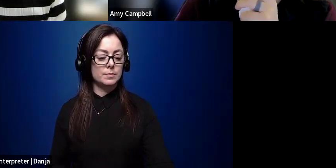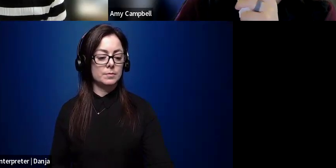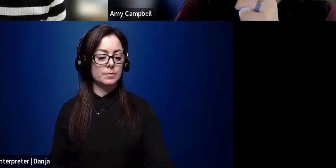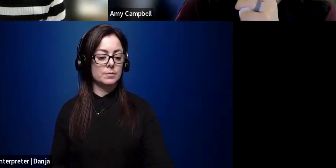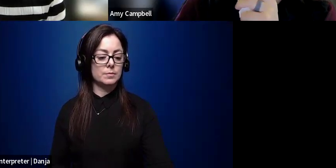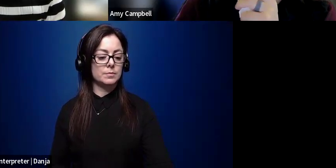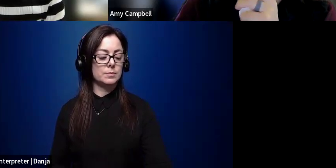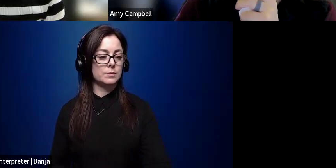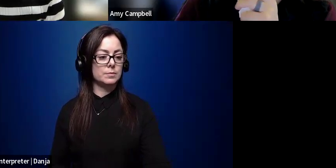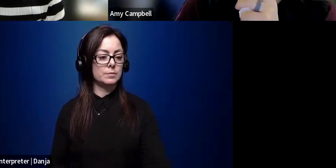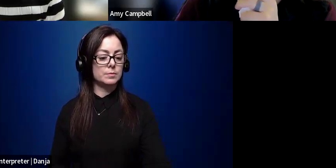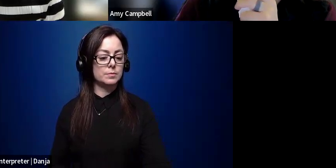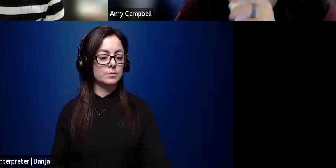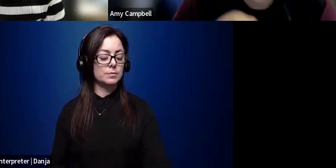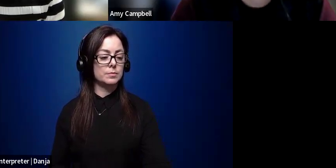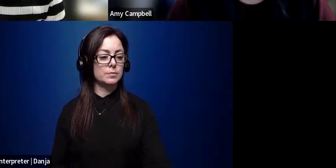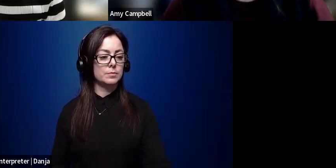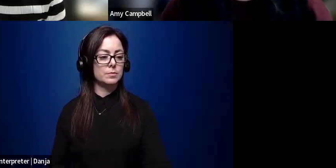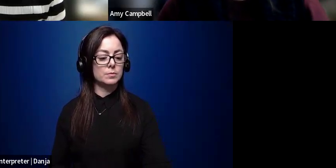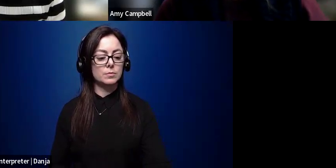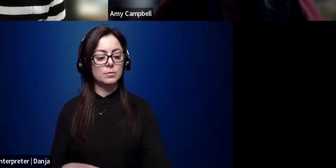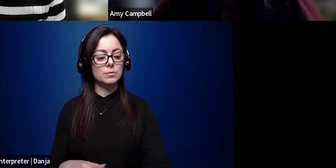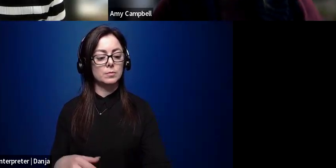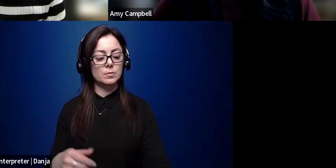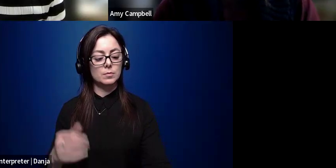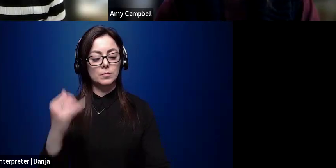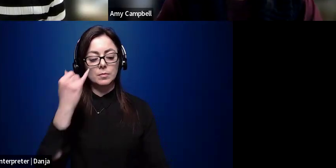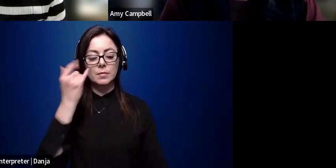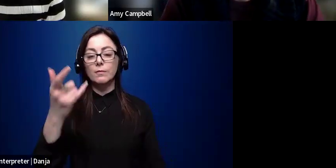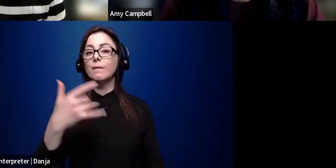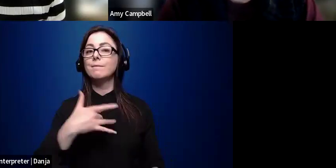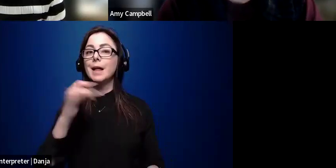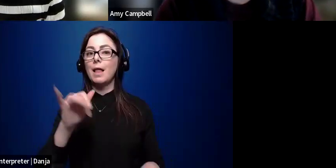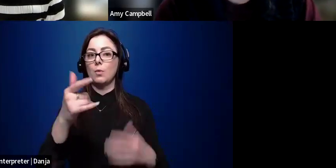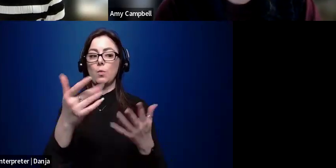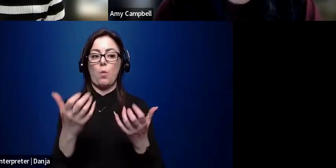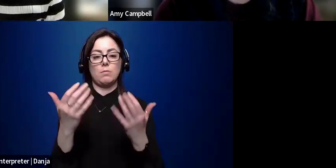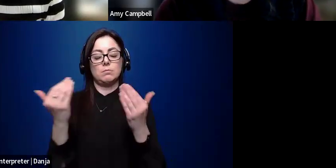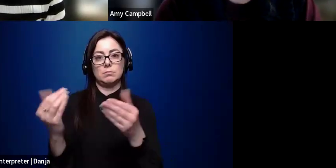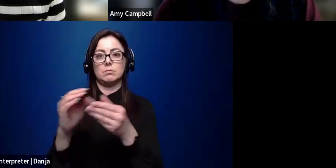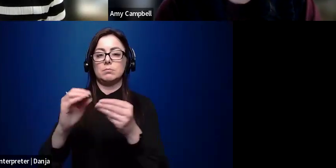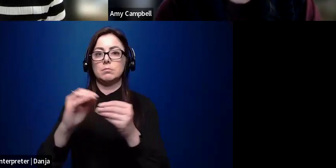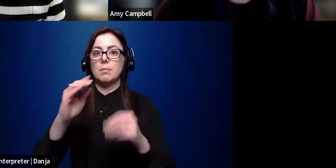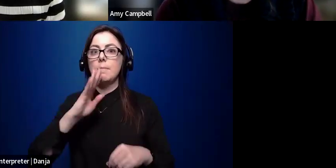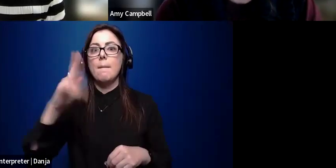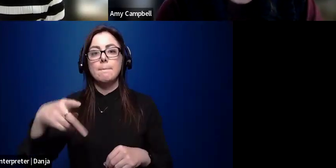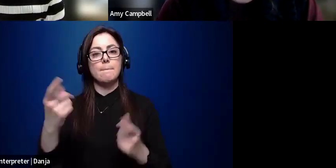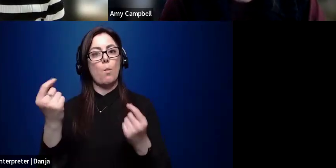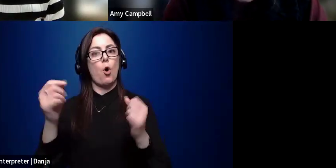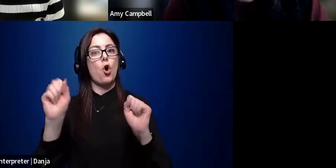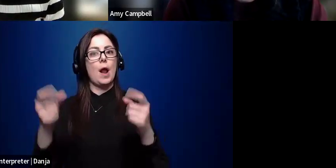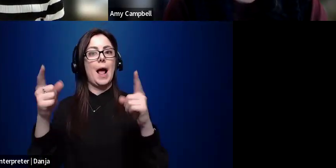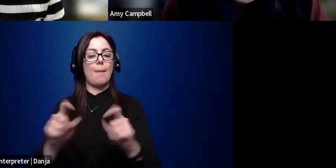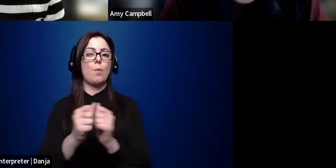to talk about next is, what you can do if you feel like you want to speak up about what could be happening to